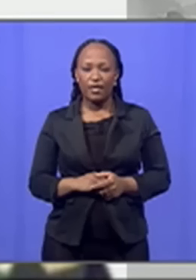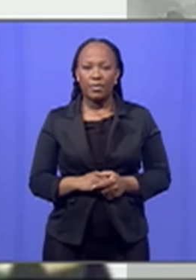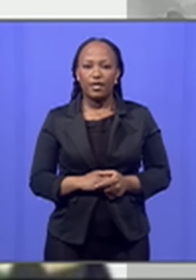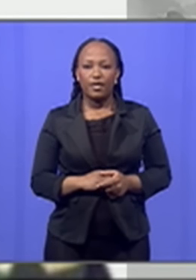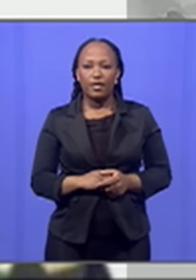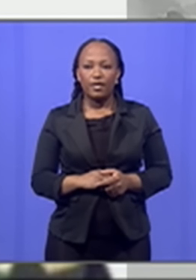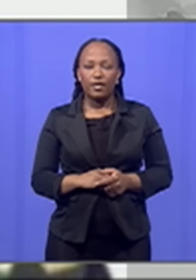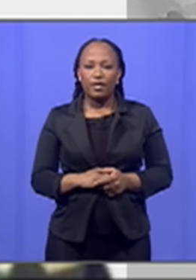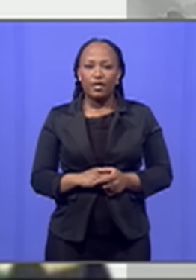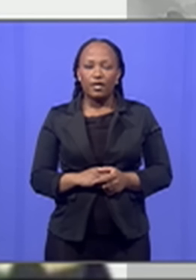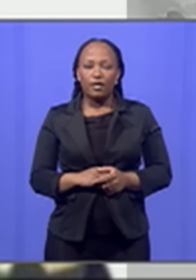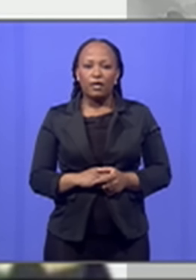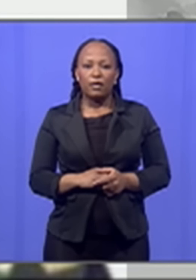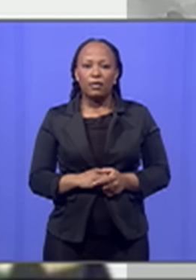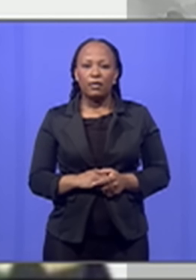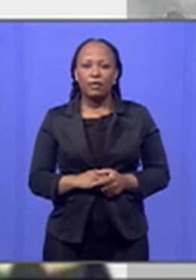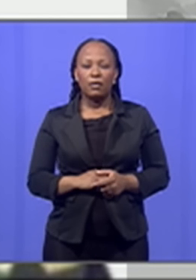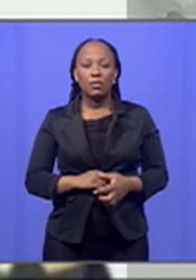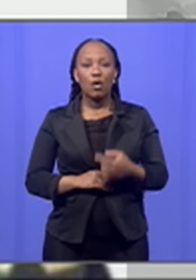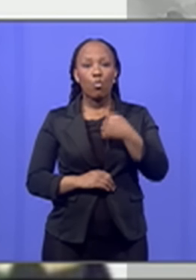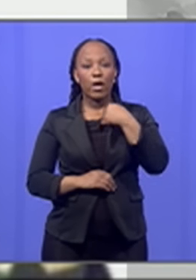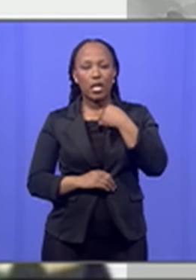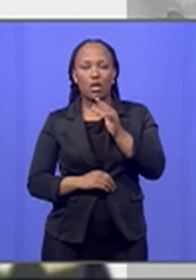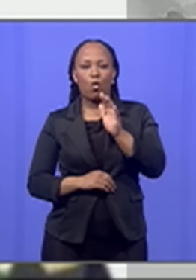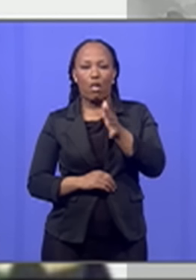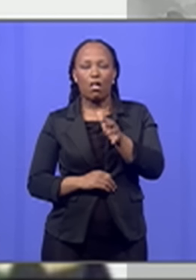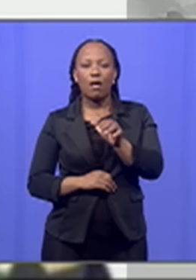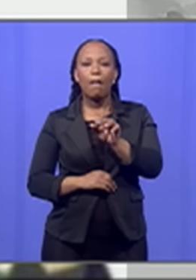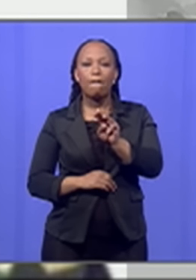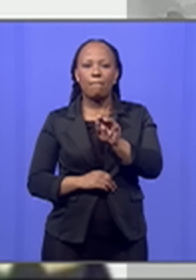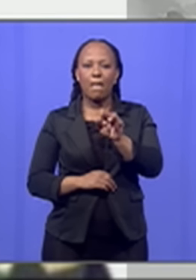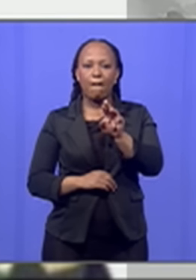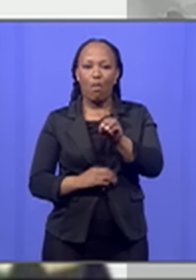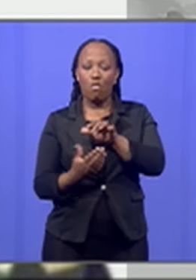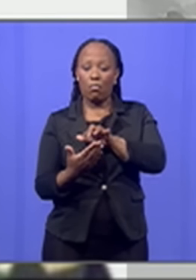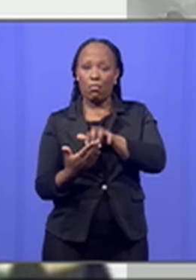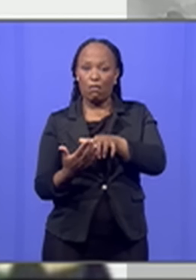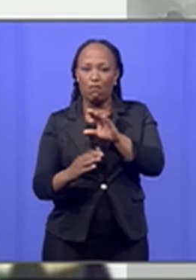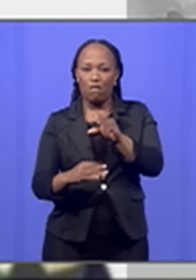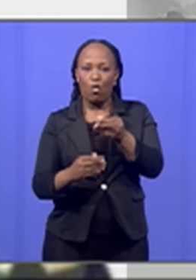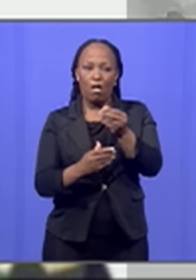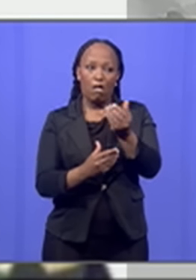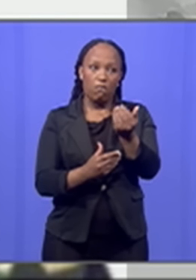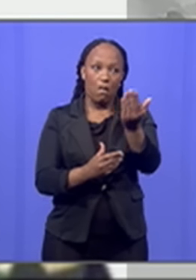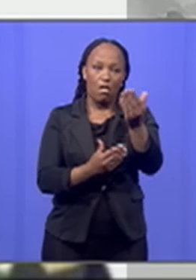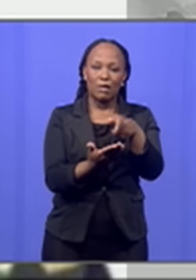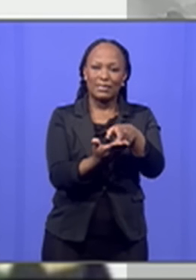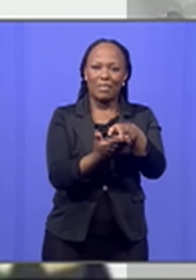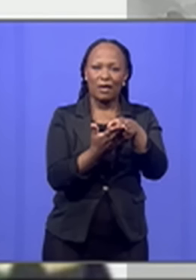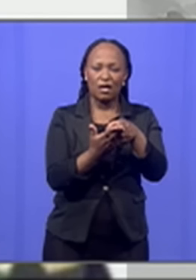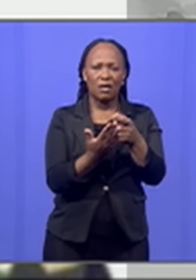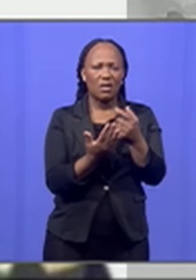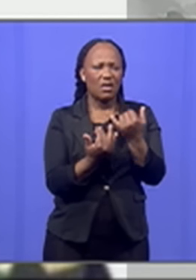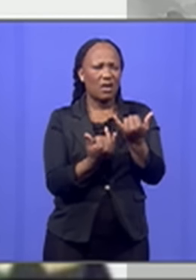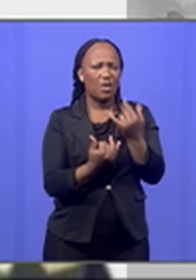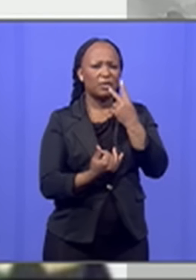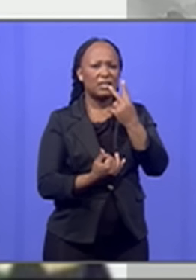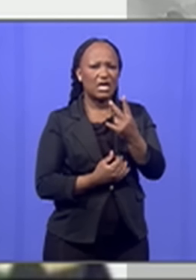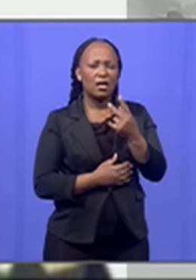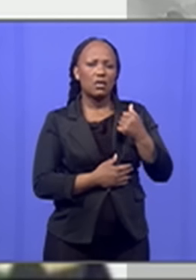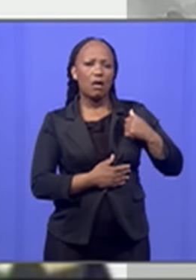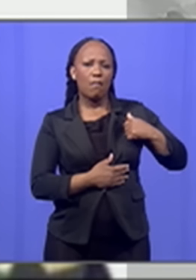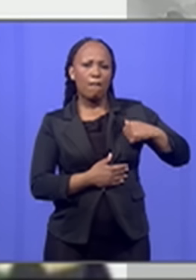We'll be delivering a memorandum of demands wherein we are demanding that the austerity that we are seeing in